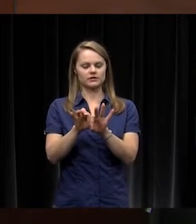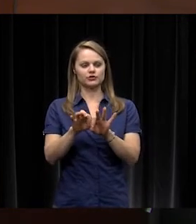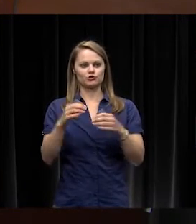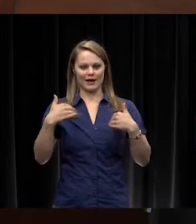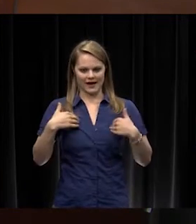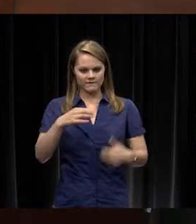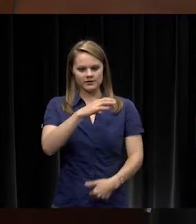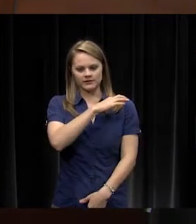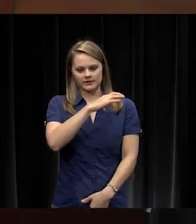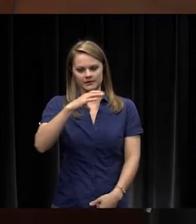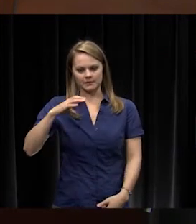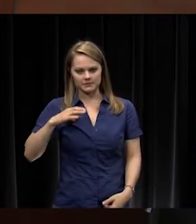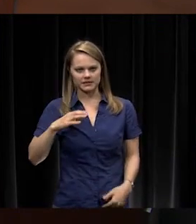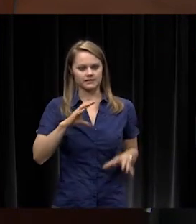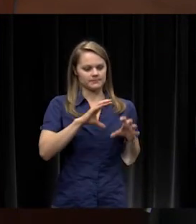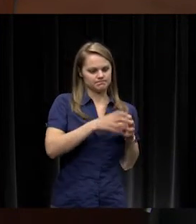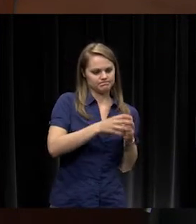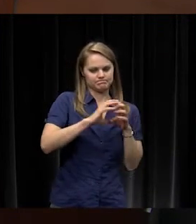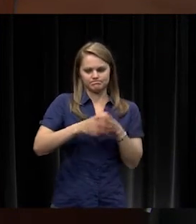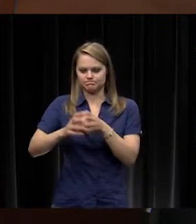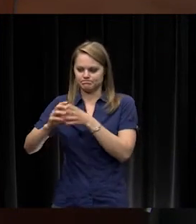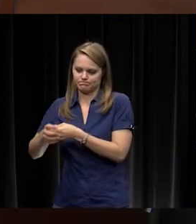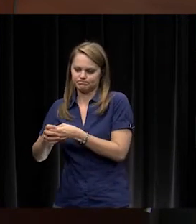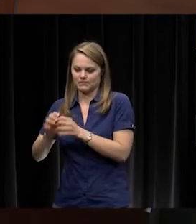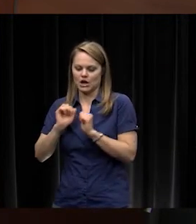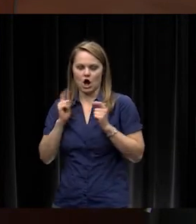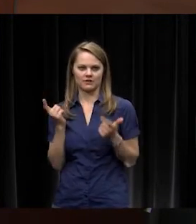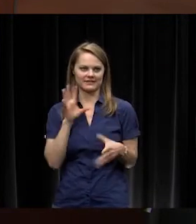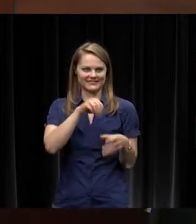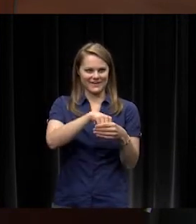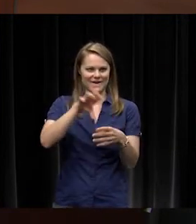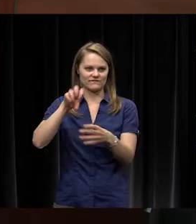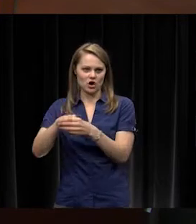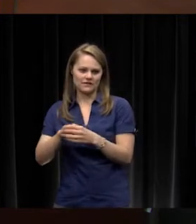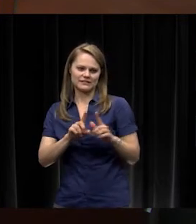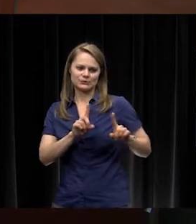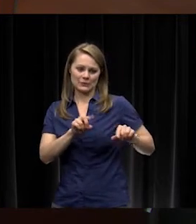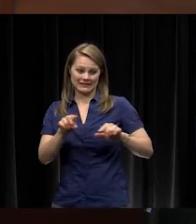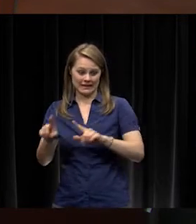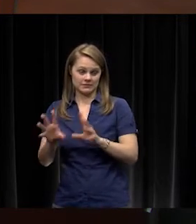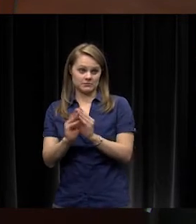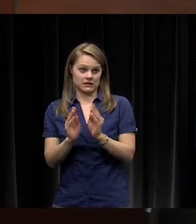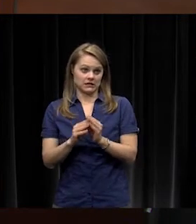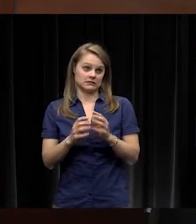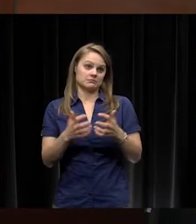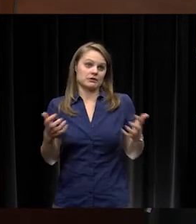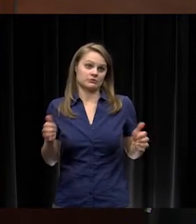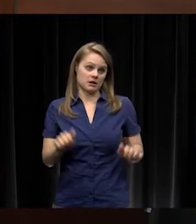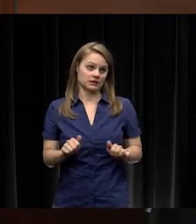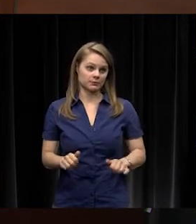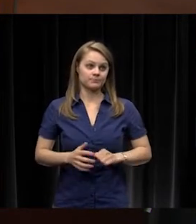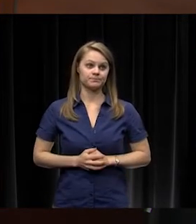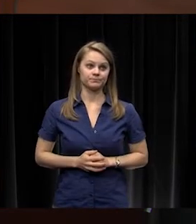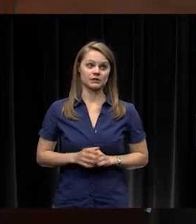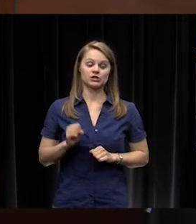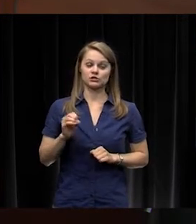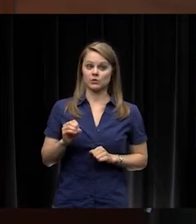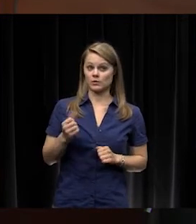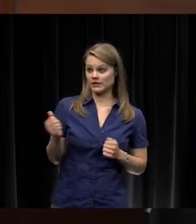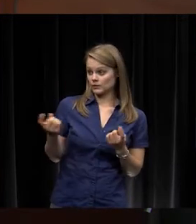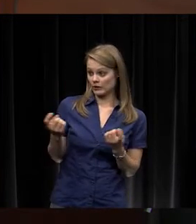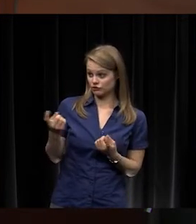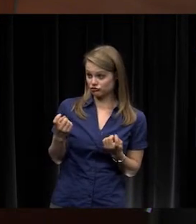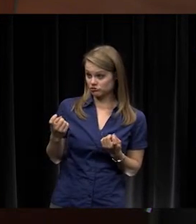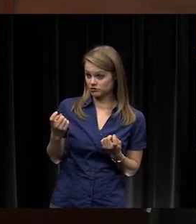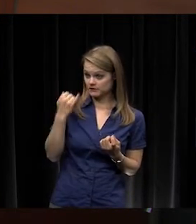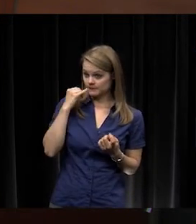district perspective for all of us to be involved with these and attend these as much as we possibly can. So with that, if anybody has any questions,